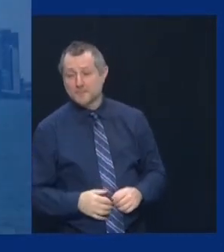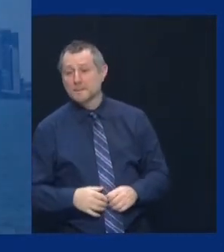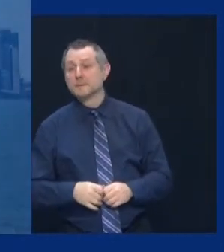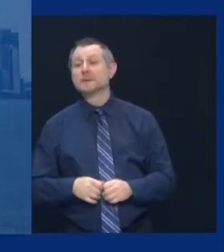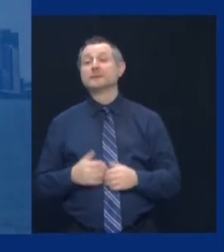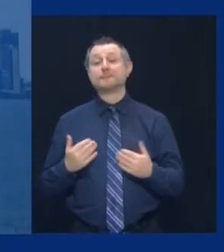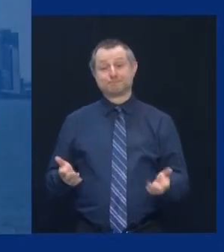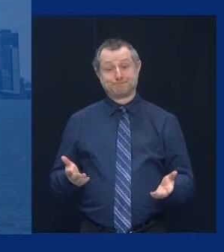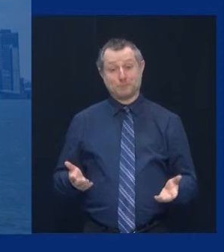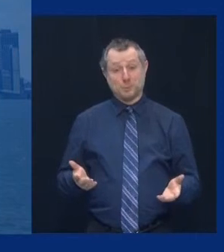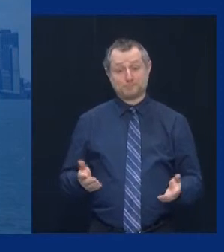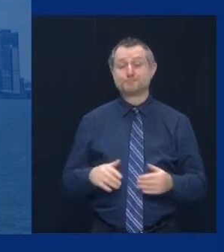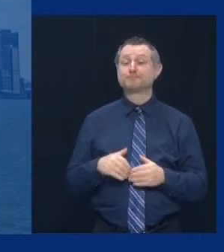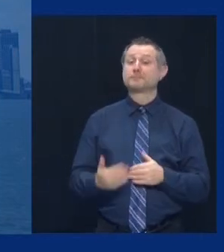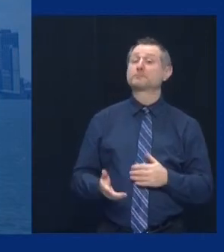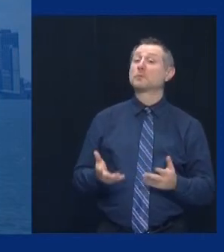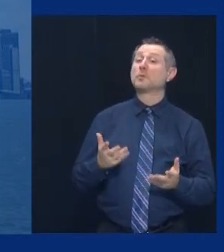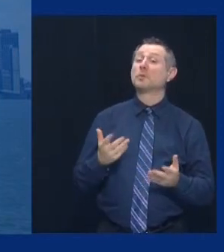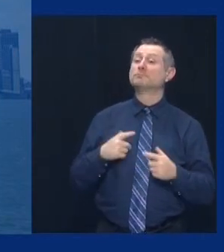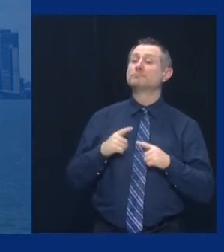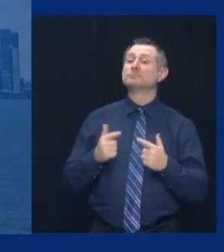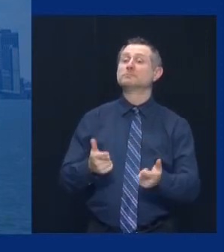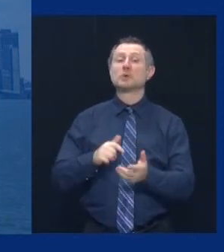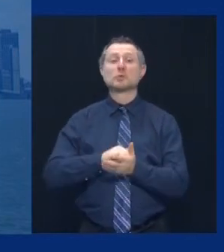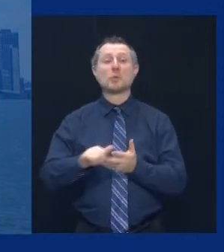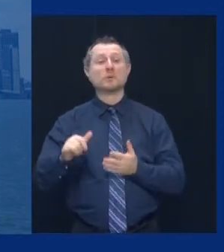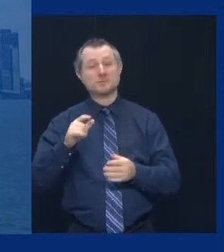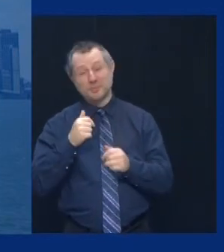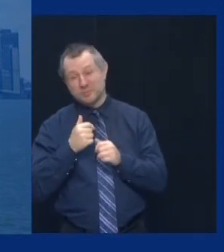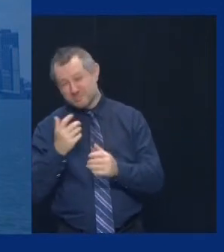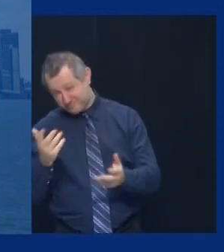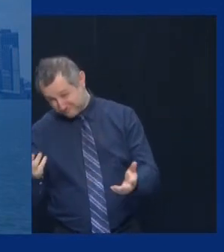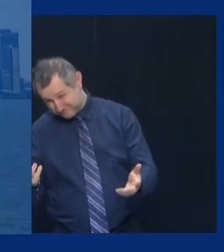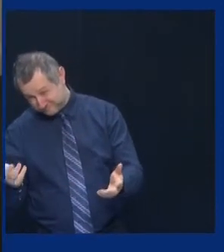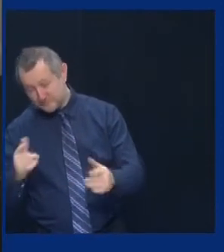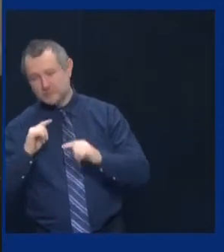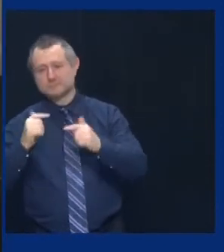With that, we'll take questions.